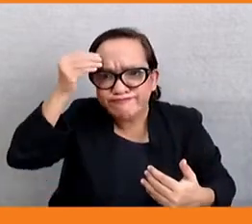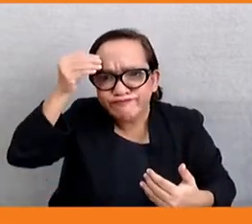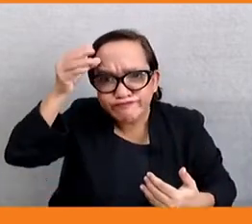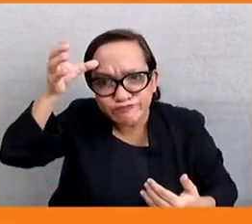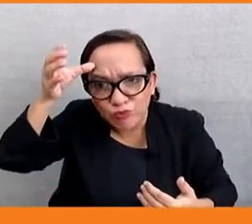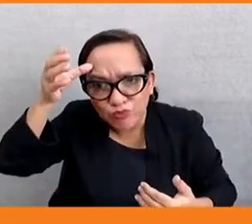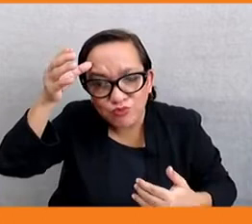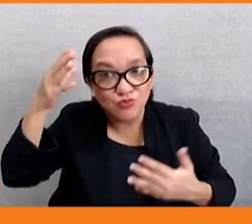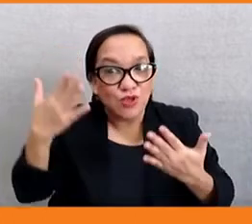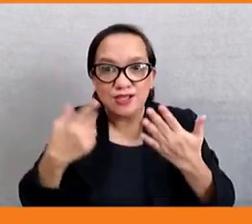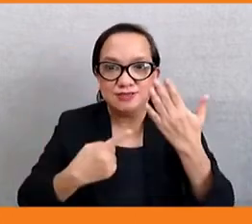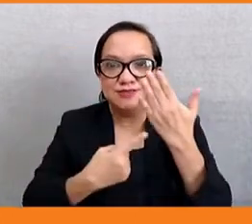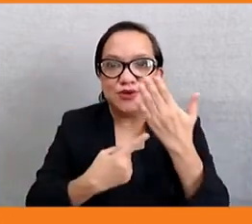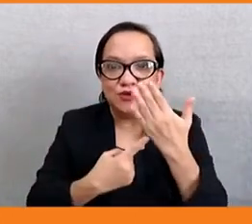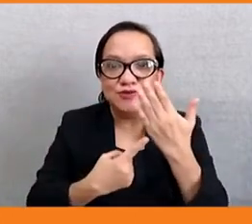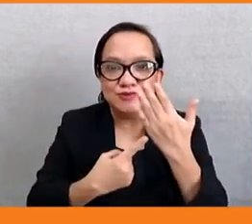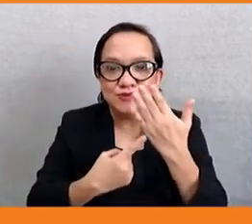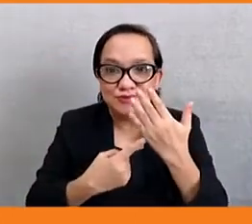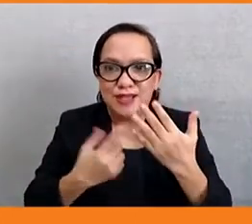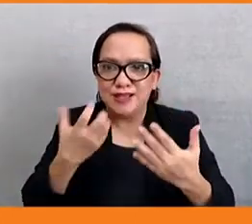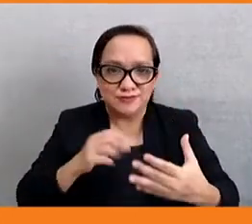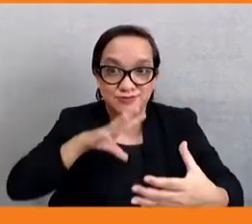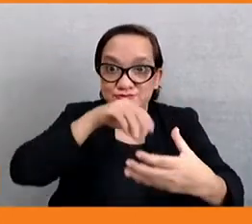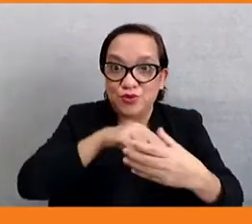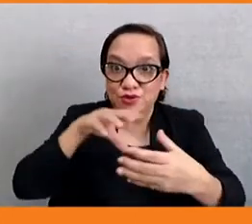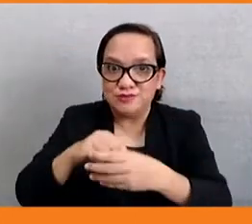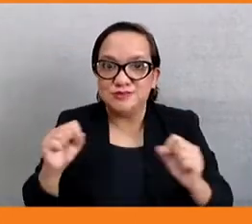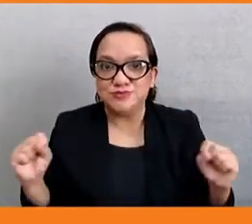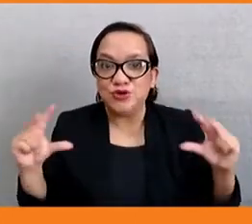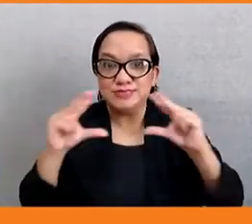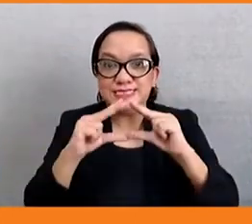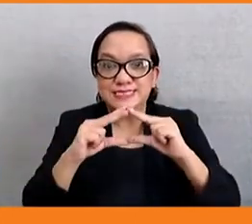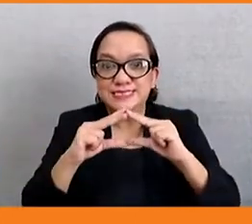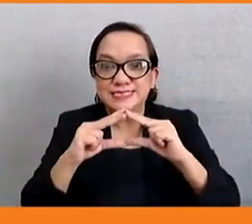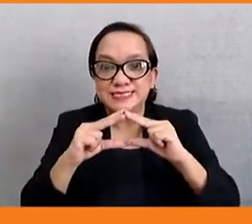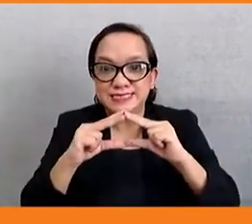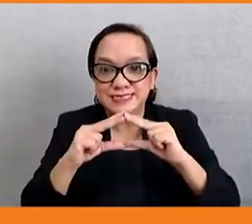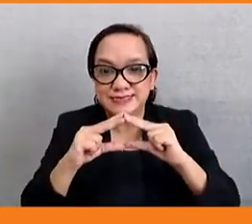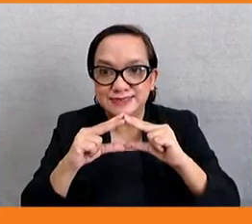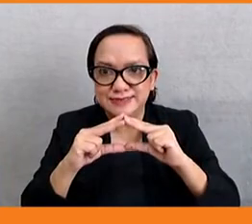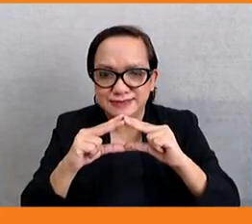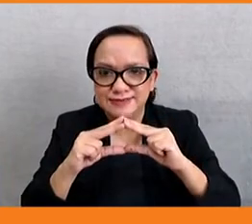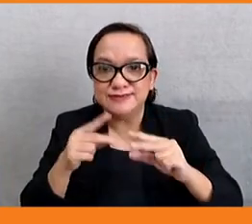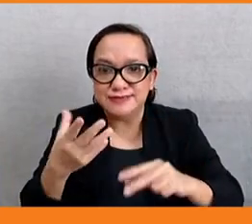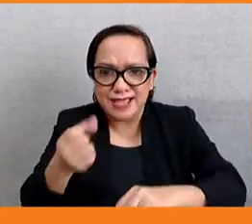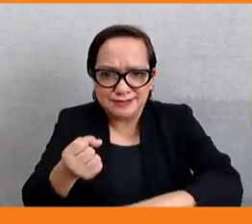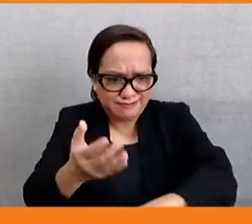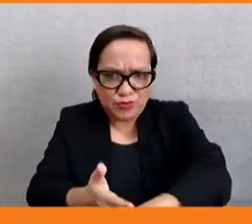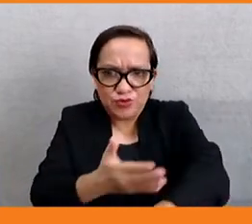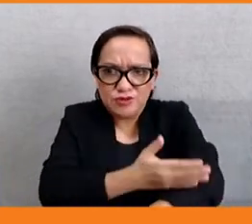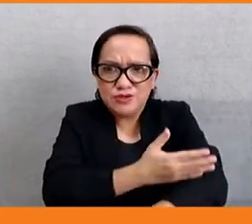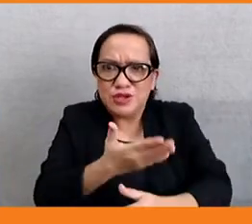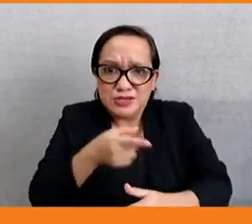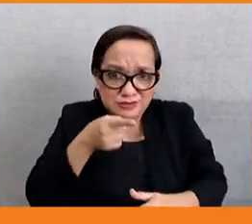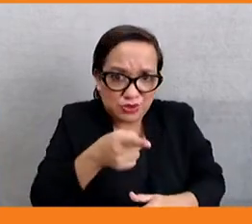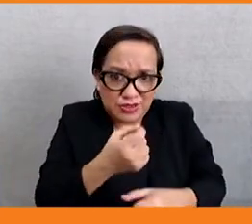help bridge the digital divide and improve data privacy and security in DMCs. You know, talking